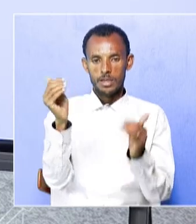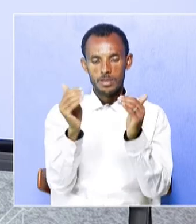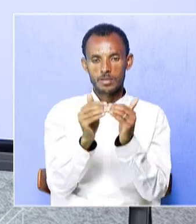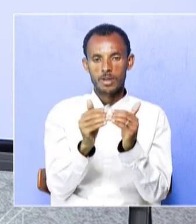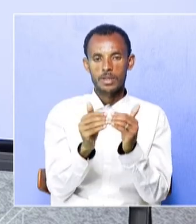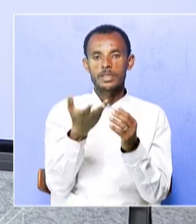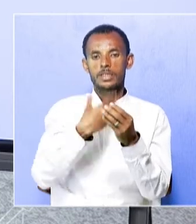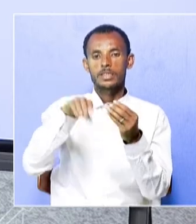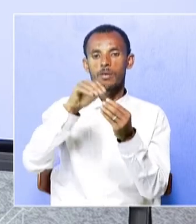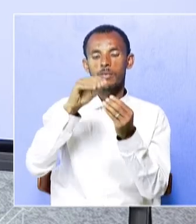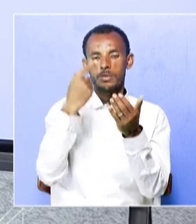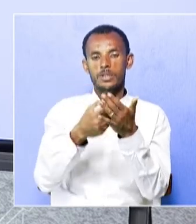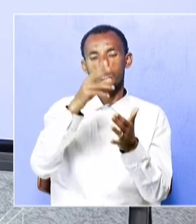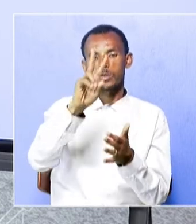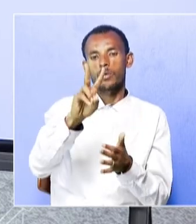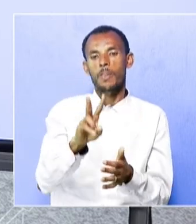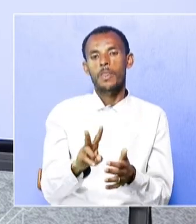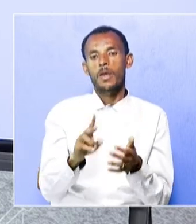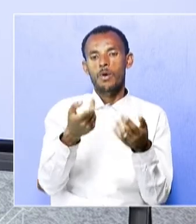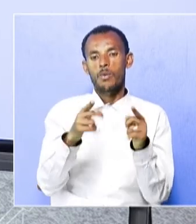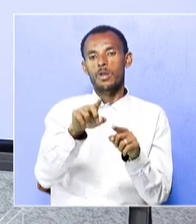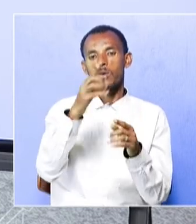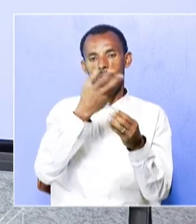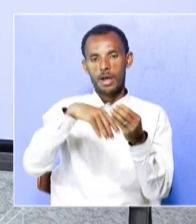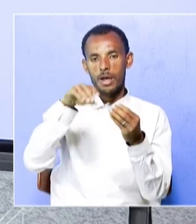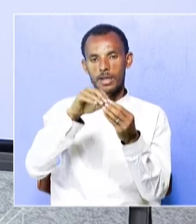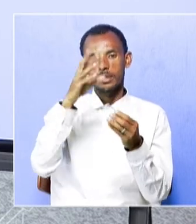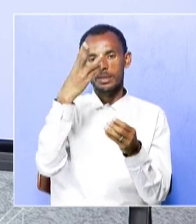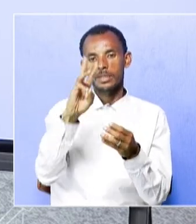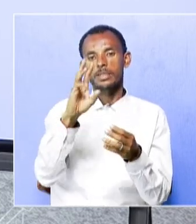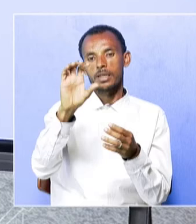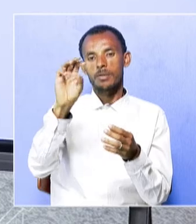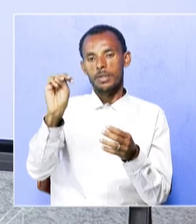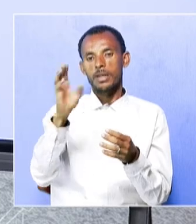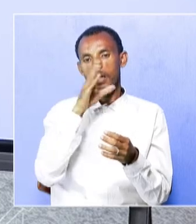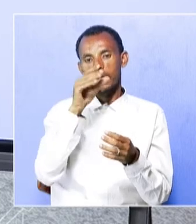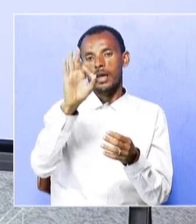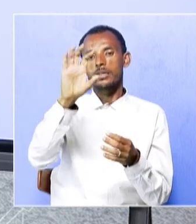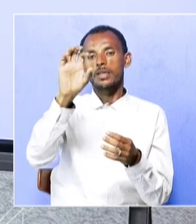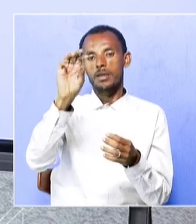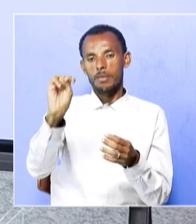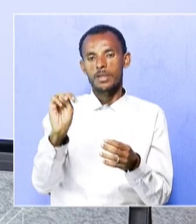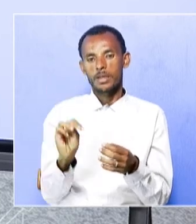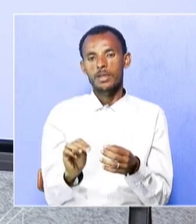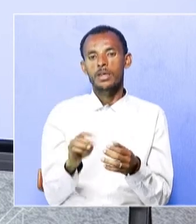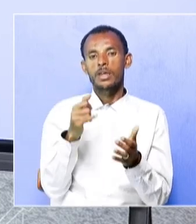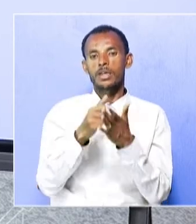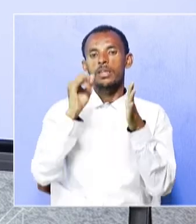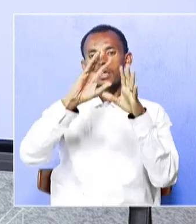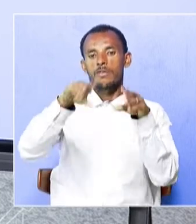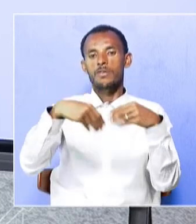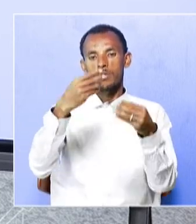the sum of these two segments. So whenever you add 16 centimeter and 9 centimeter, it gives